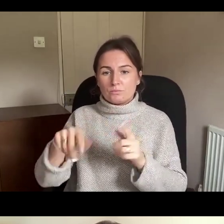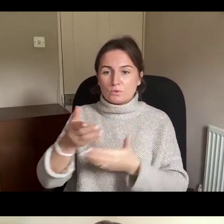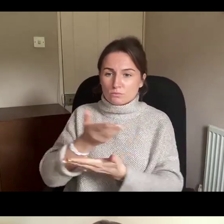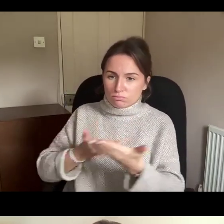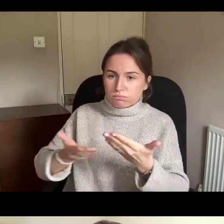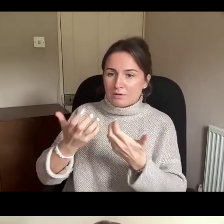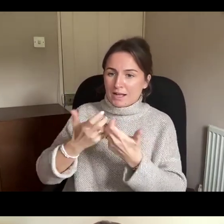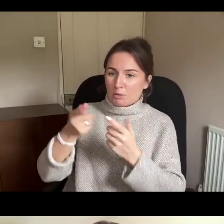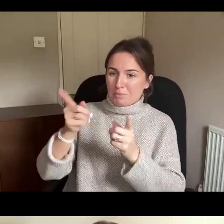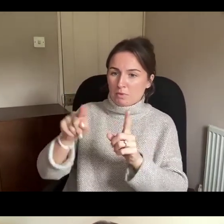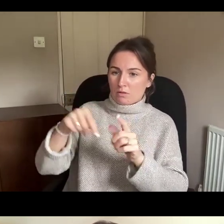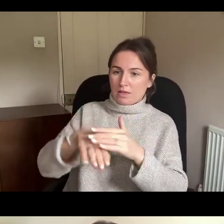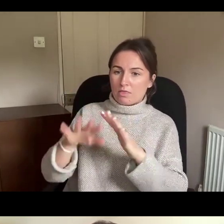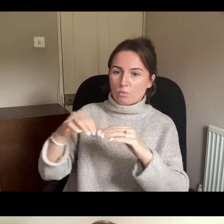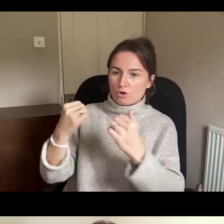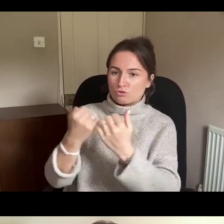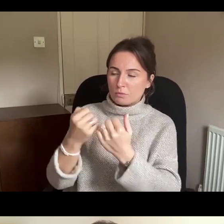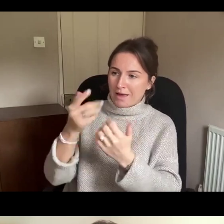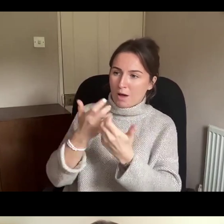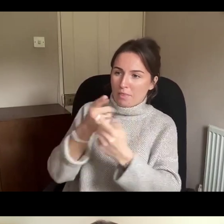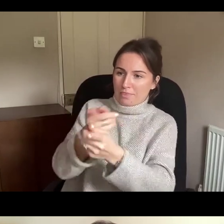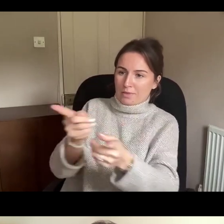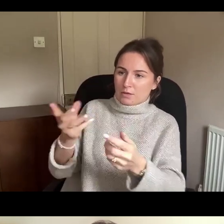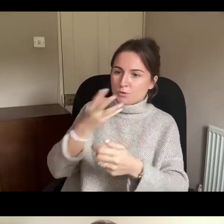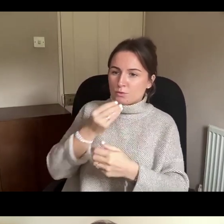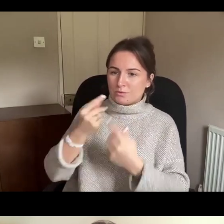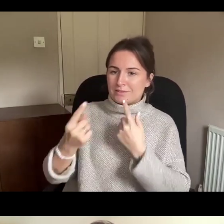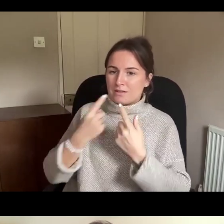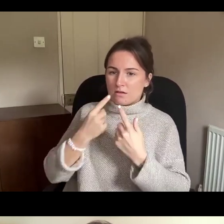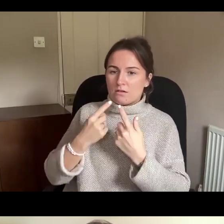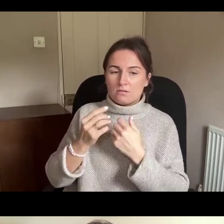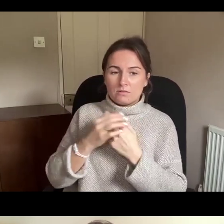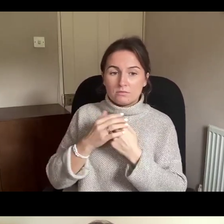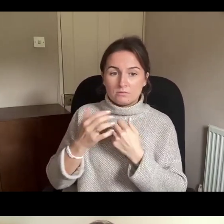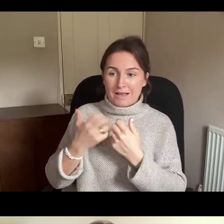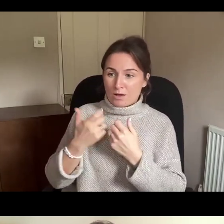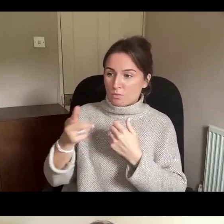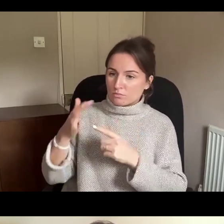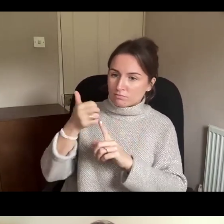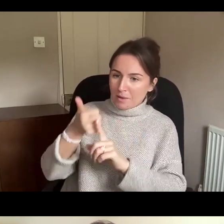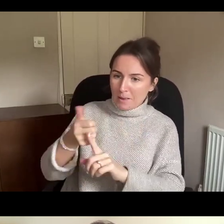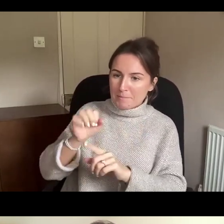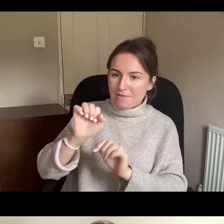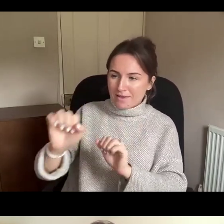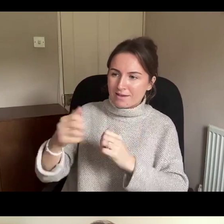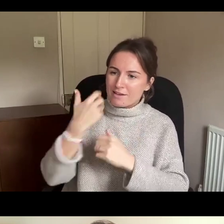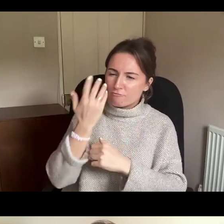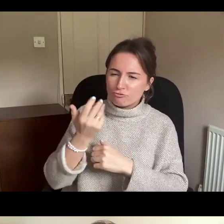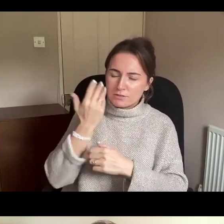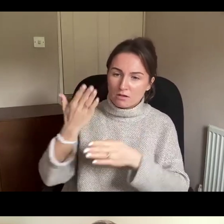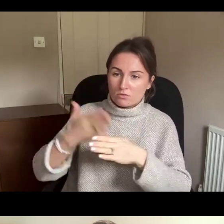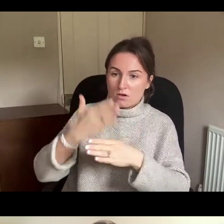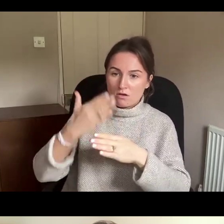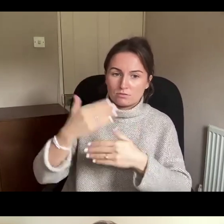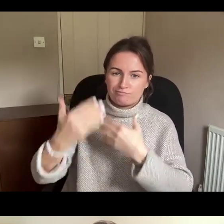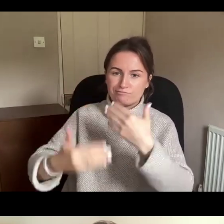and got some really positive feedback on the product and how it might help them in their kind of like day-to-day sort of tasks and stuff. So